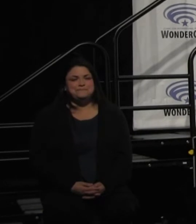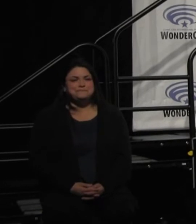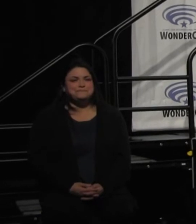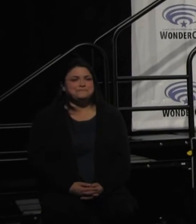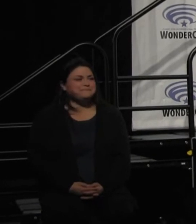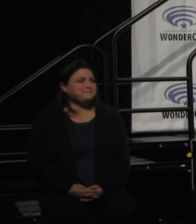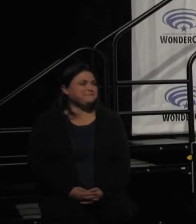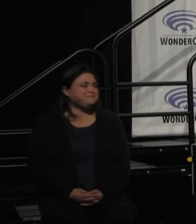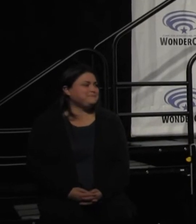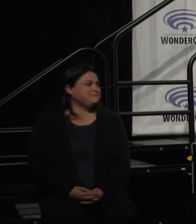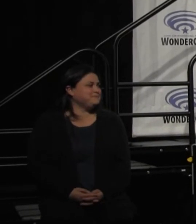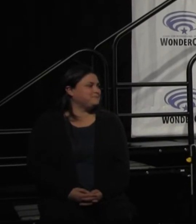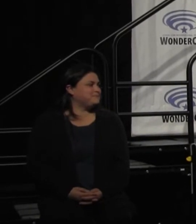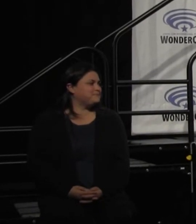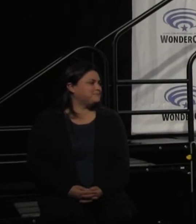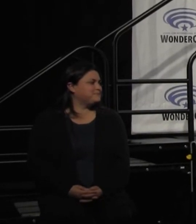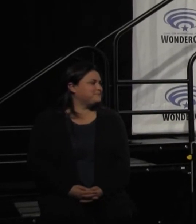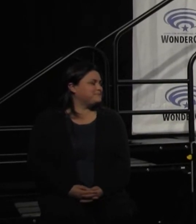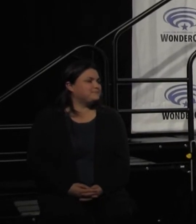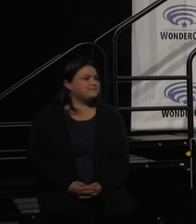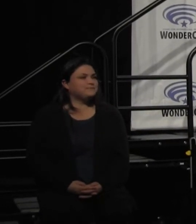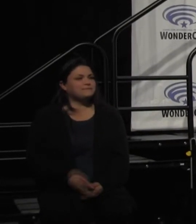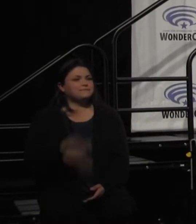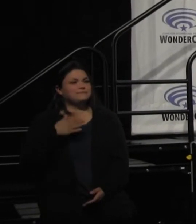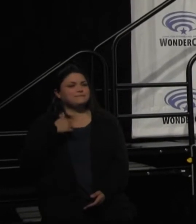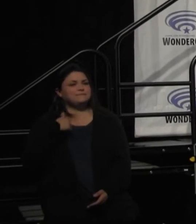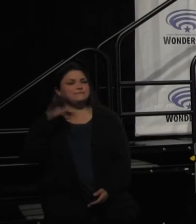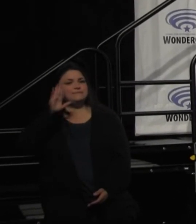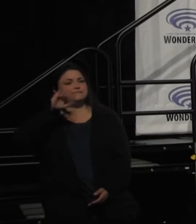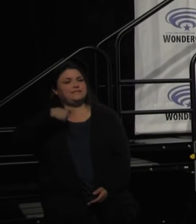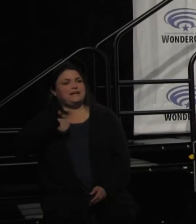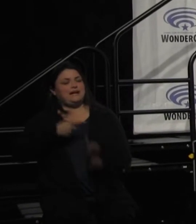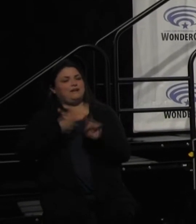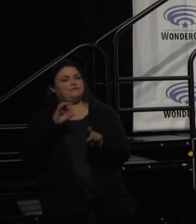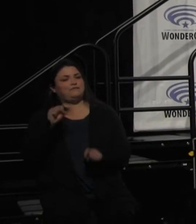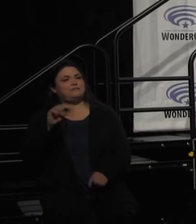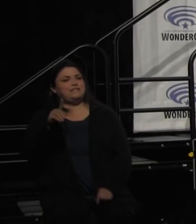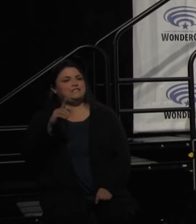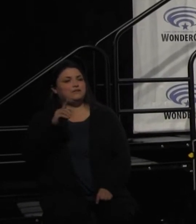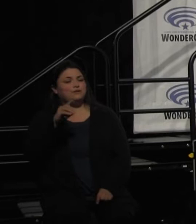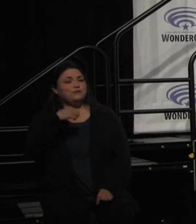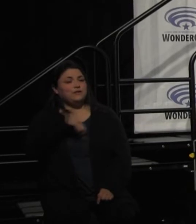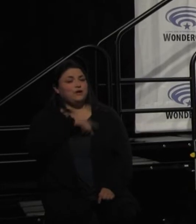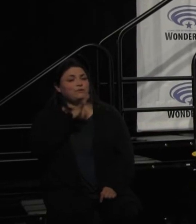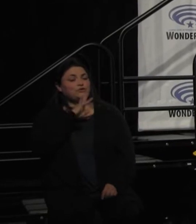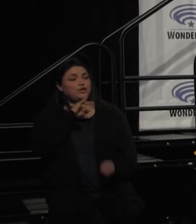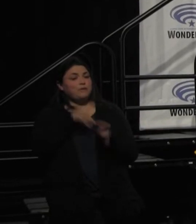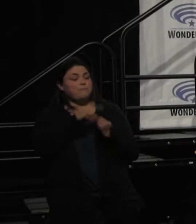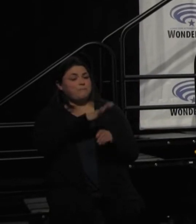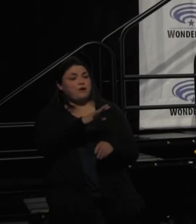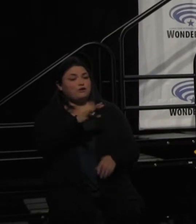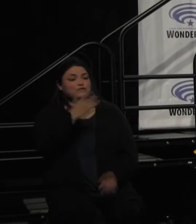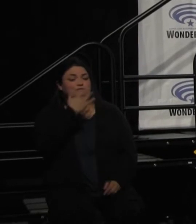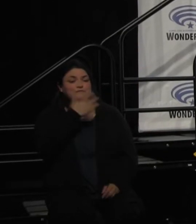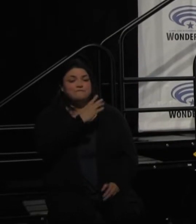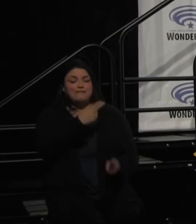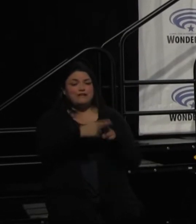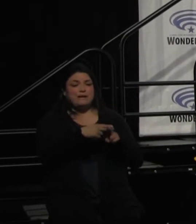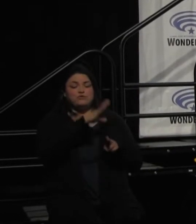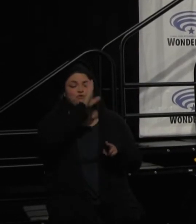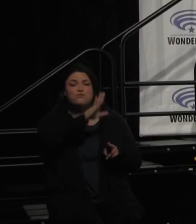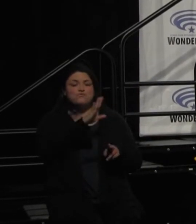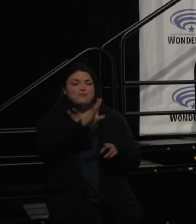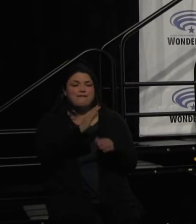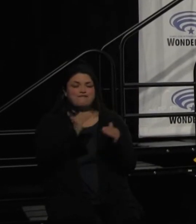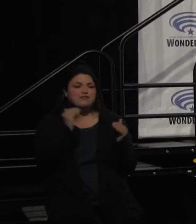Hi, my name's Moose. I'm from San Diego, and when you were talking about your favorite names, I will never get past Ralph and Herbie.